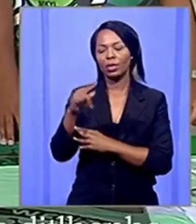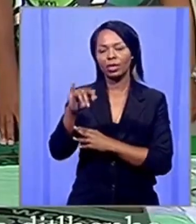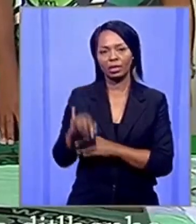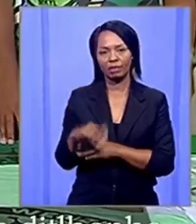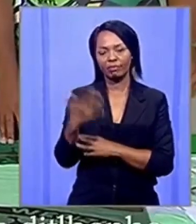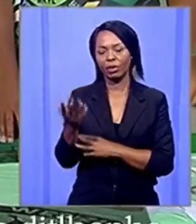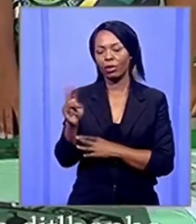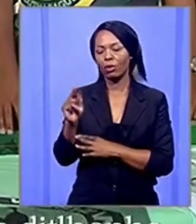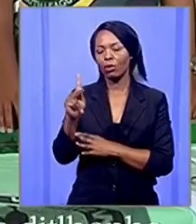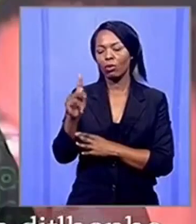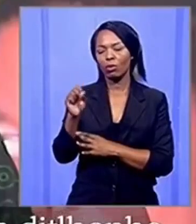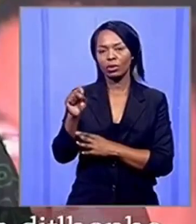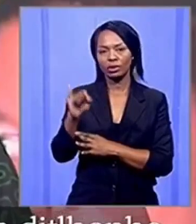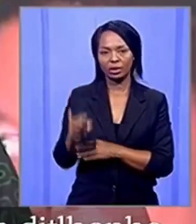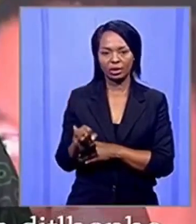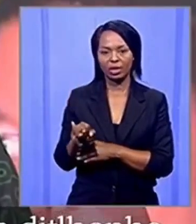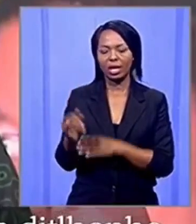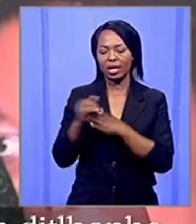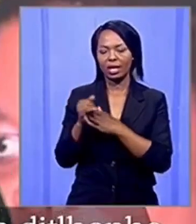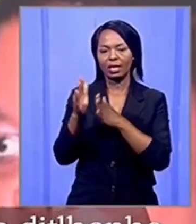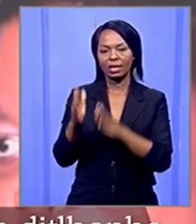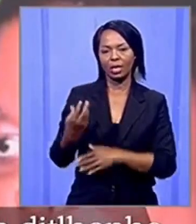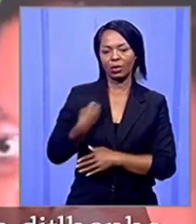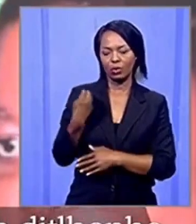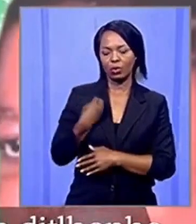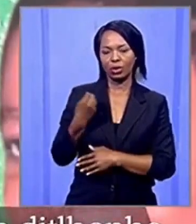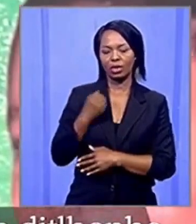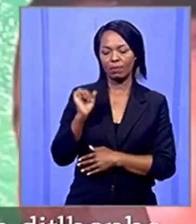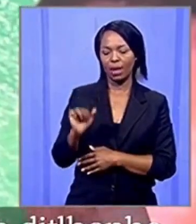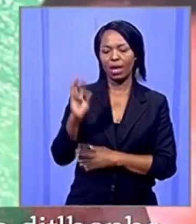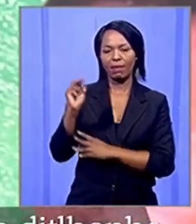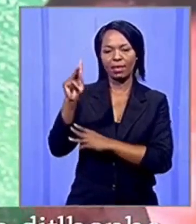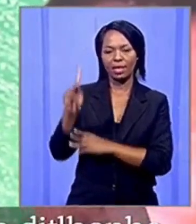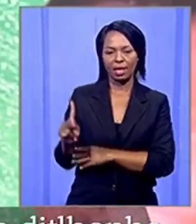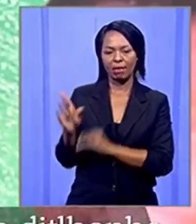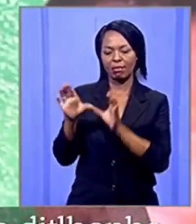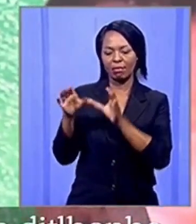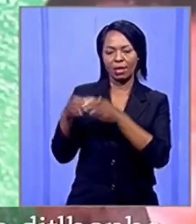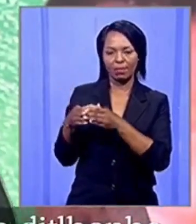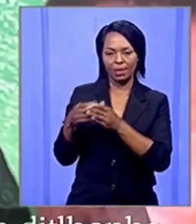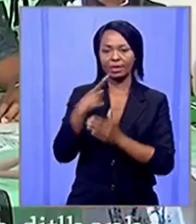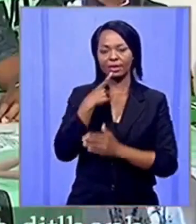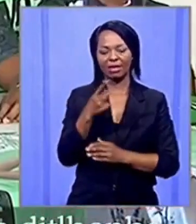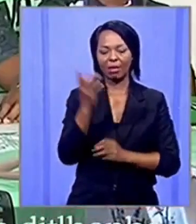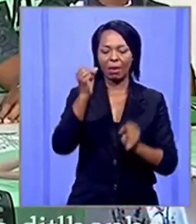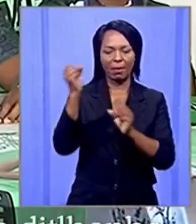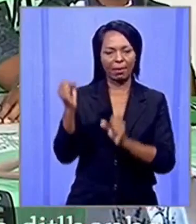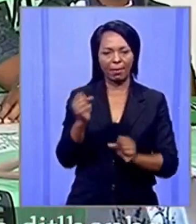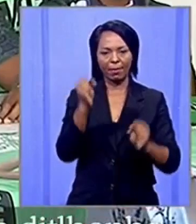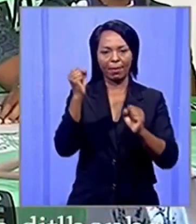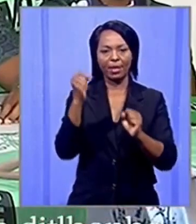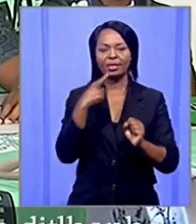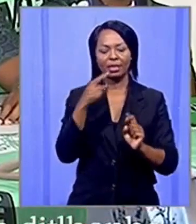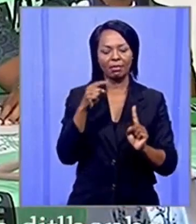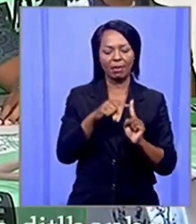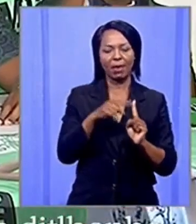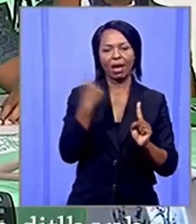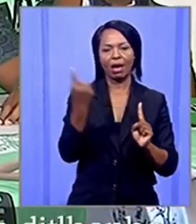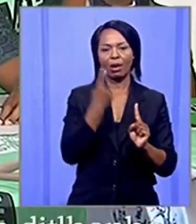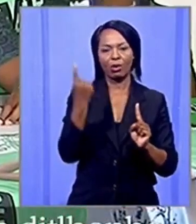Khanyile yo le moeteledipele wa nakwana wa bašwa mo MK a re kgang ya mopresidente wa maloba Jacob Zuma ya gore ke ena ka nosi